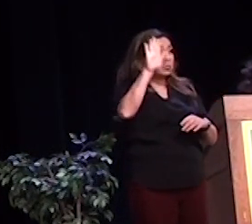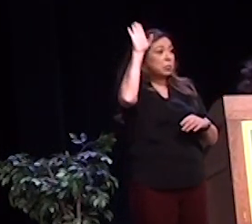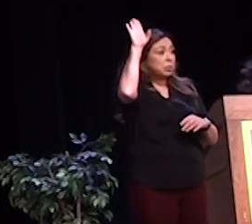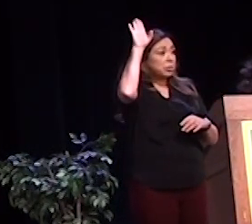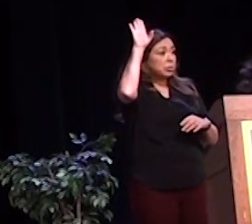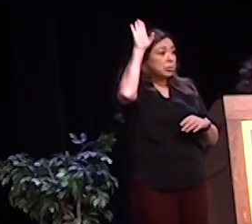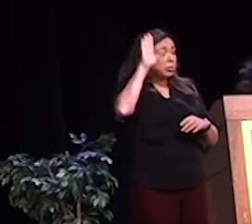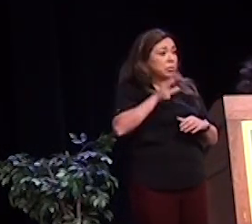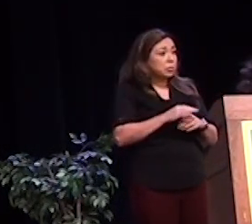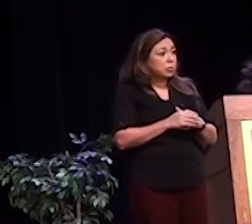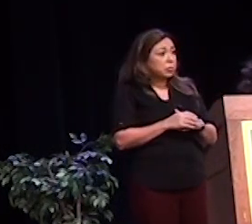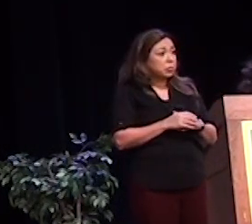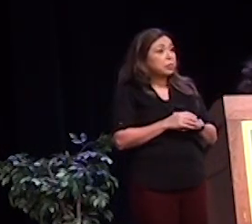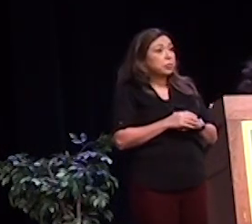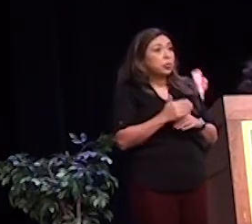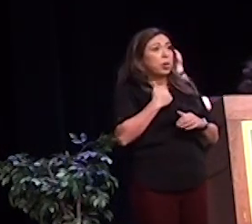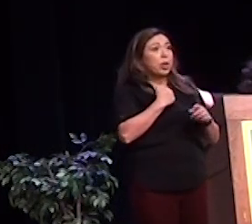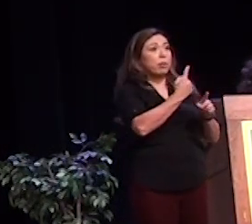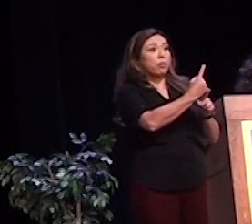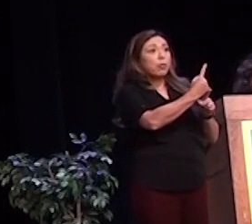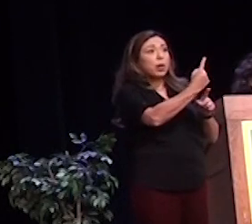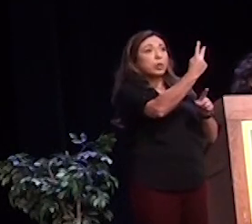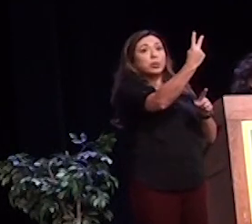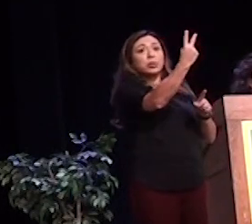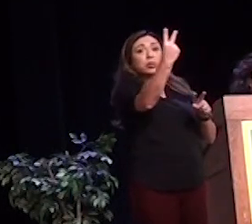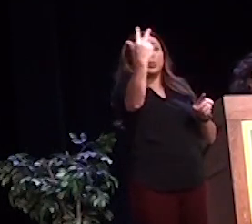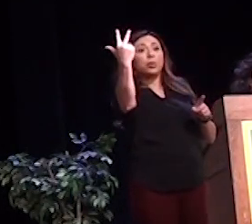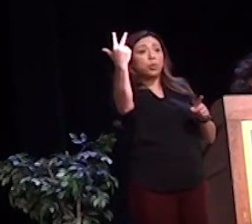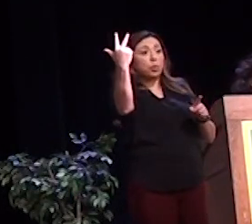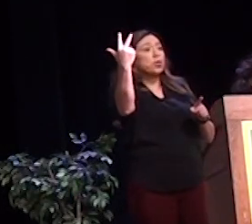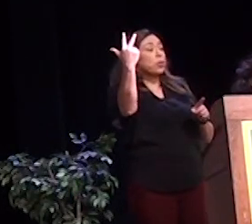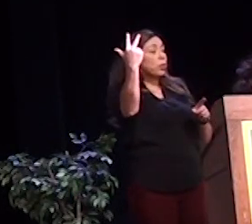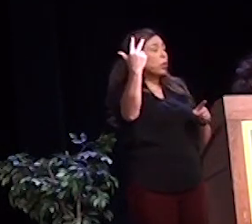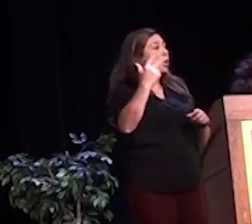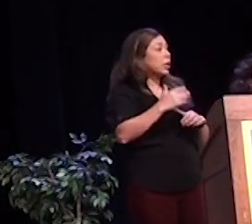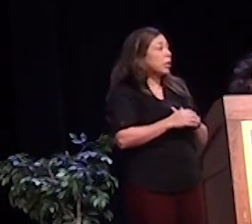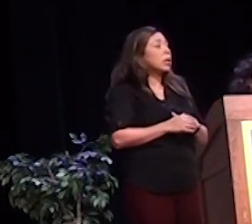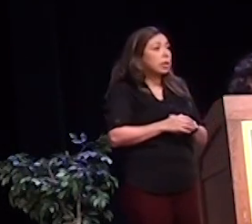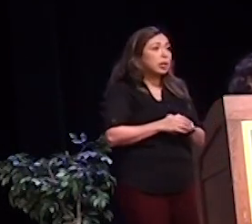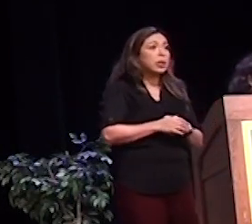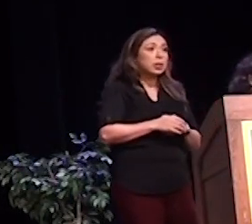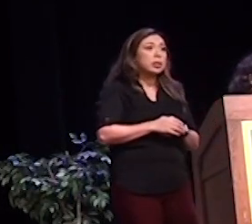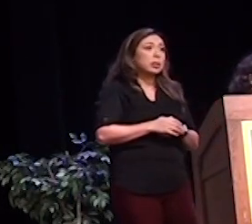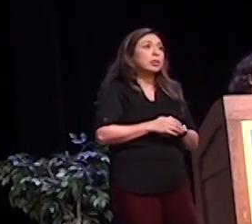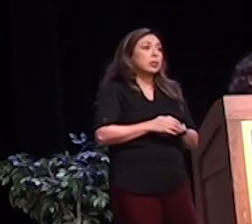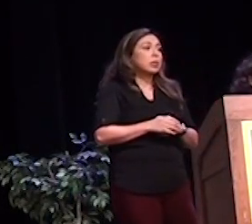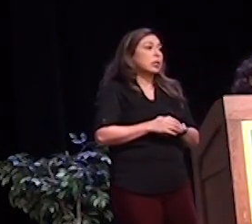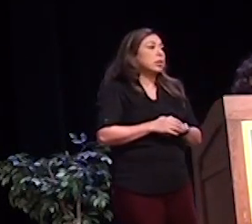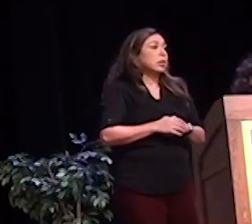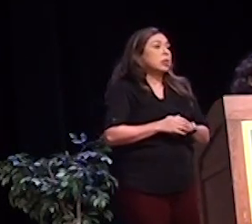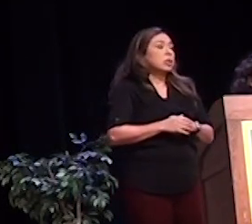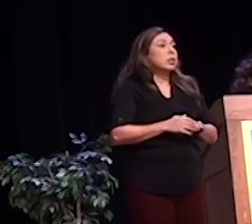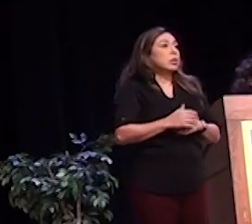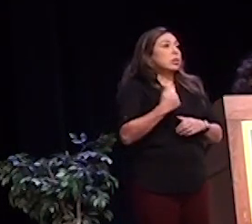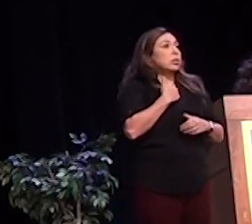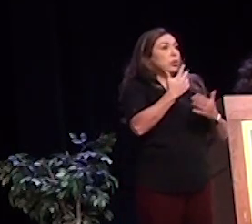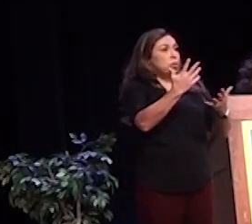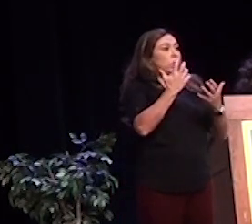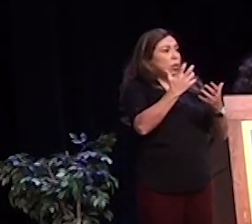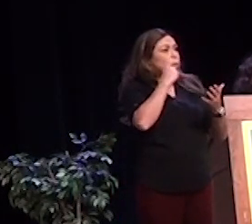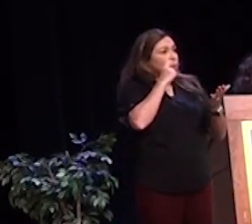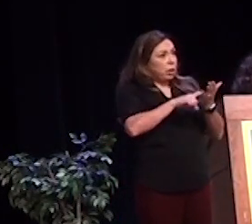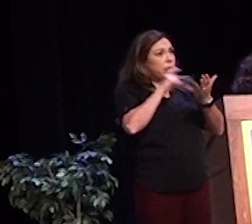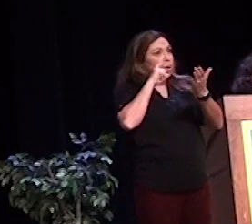hand? We have 3. So I want to say thank you here from one. And I want to